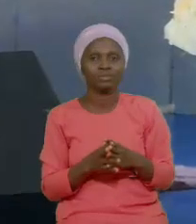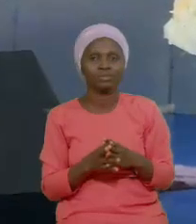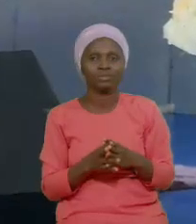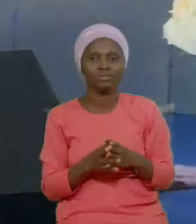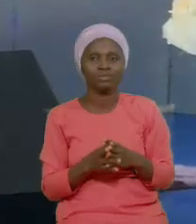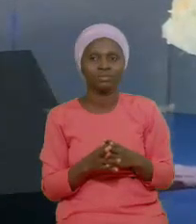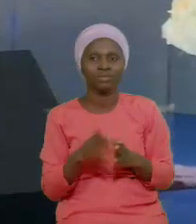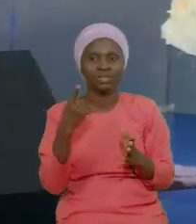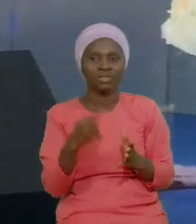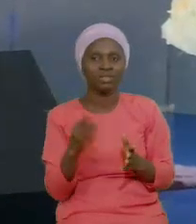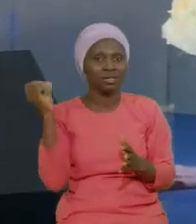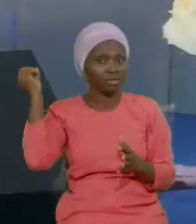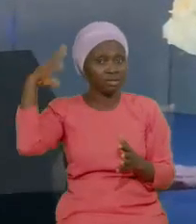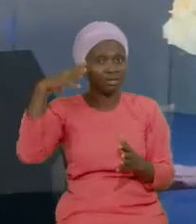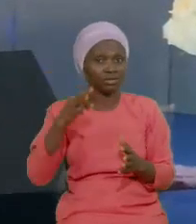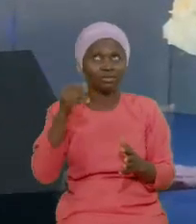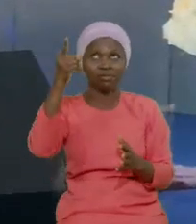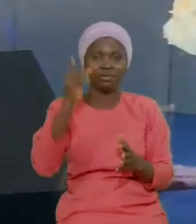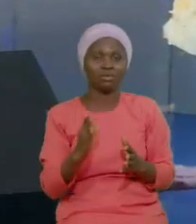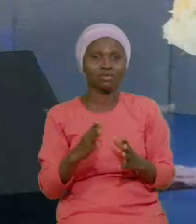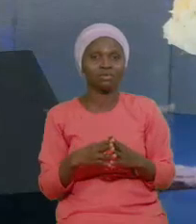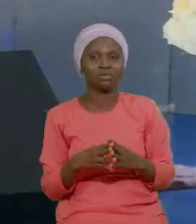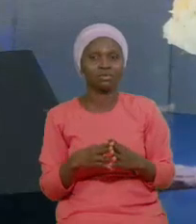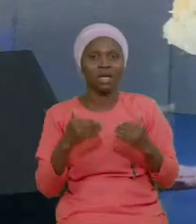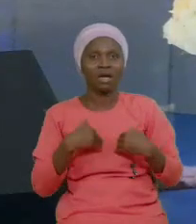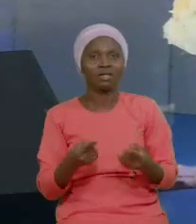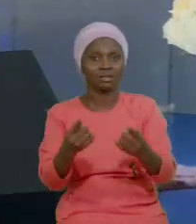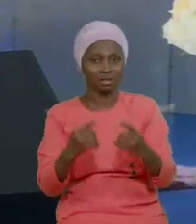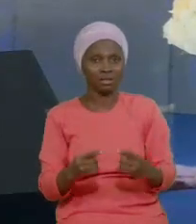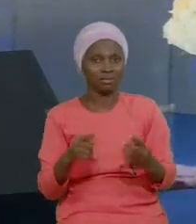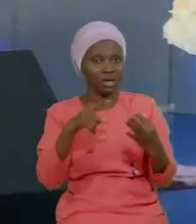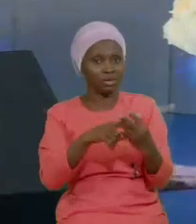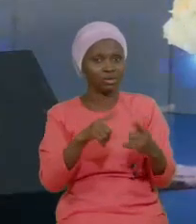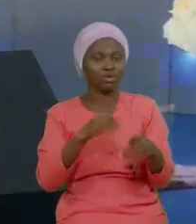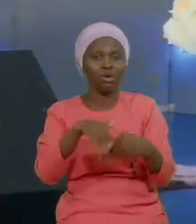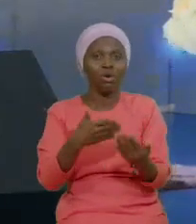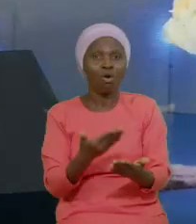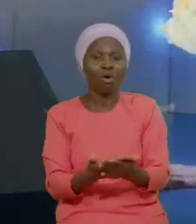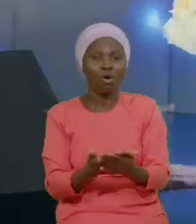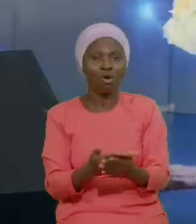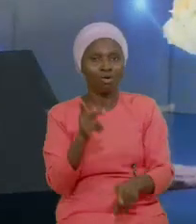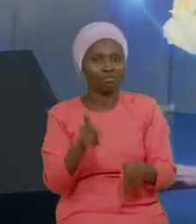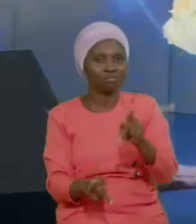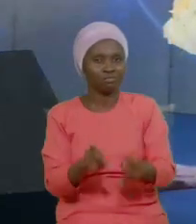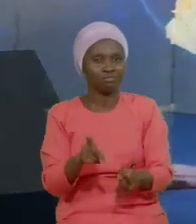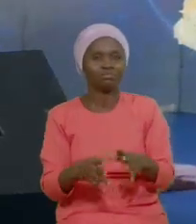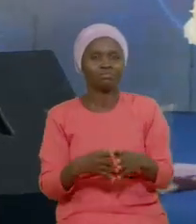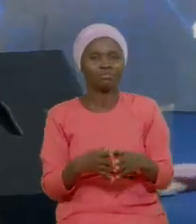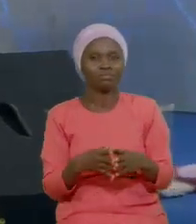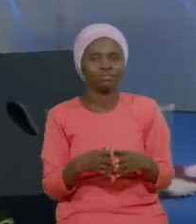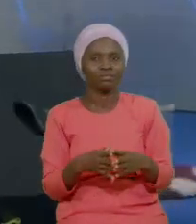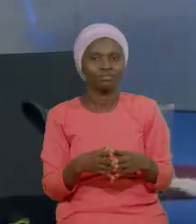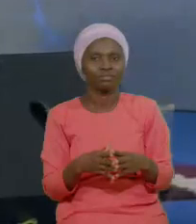The grace of God has appeared unto all men. The